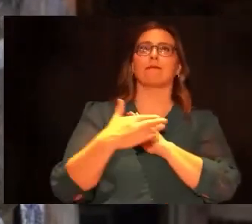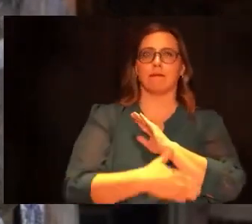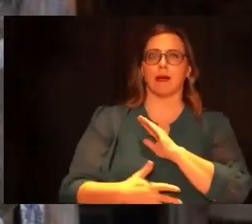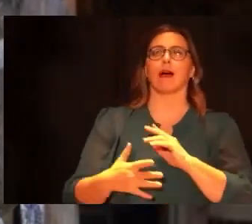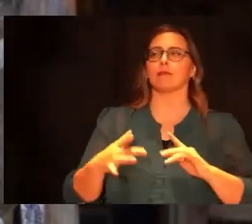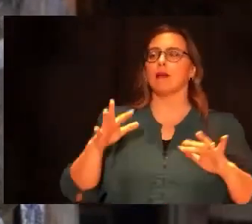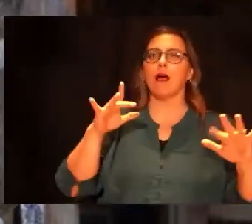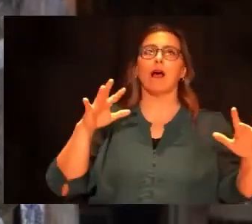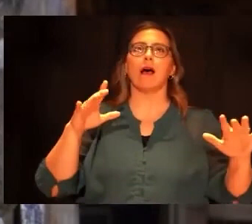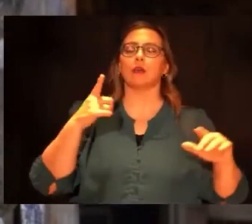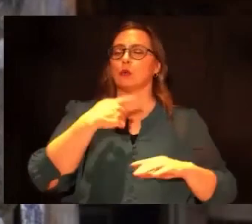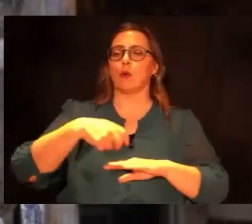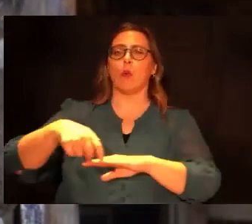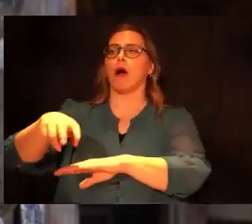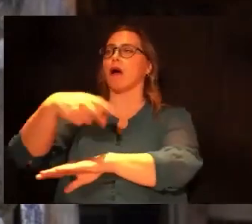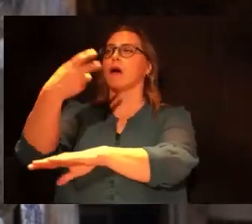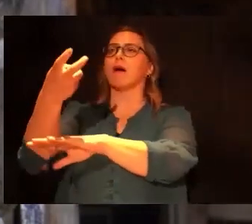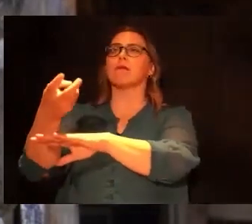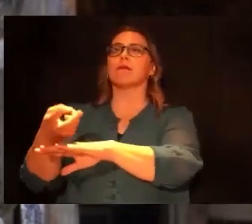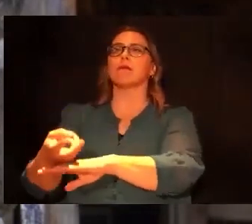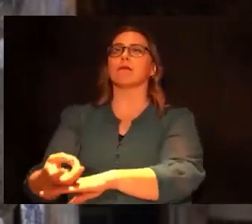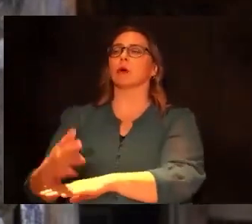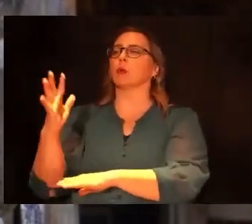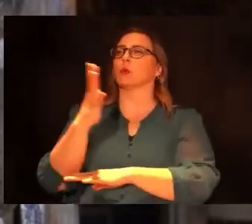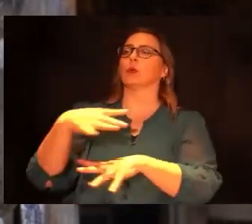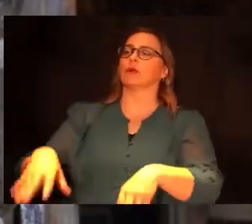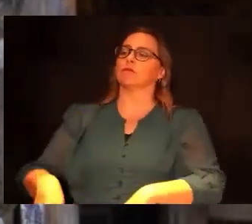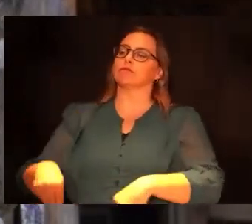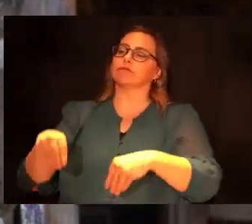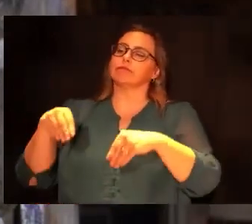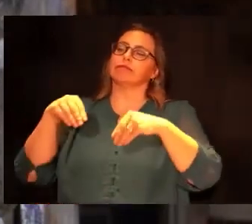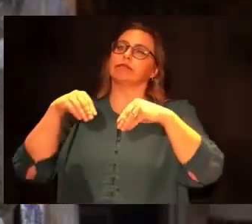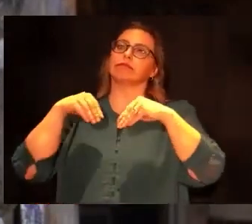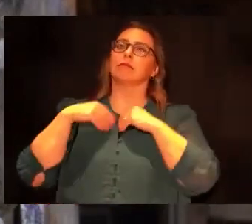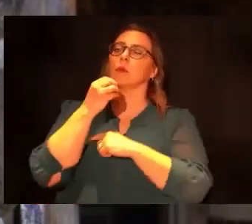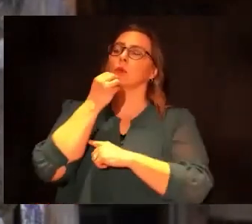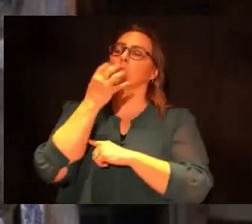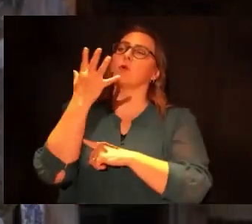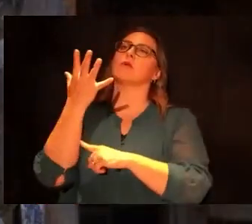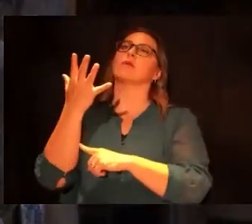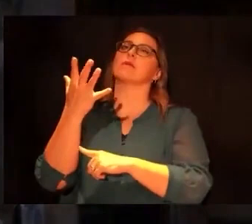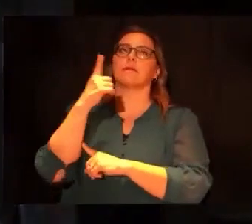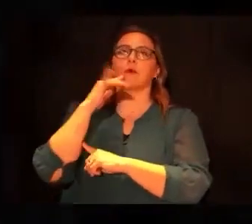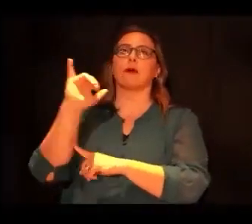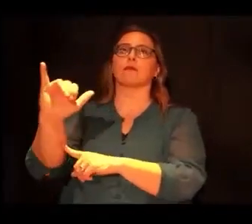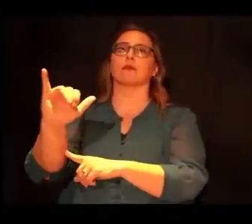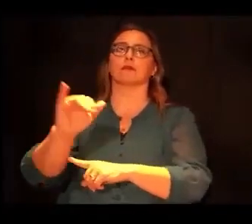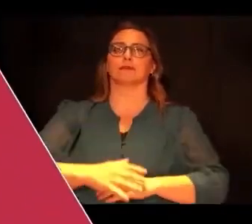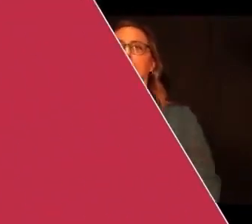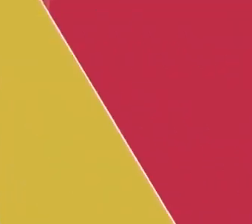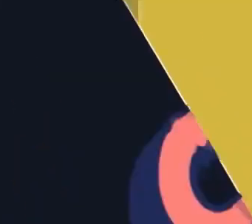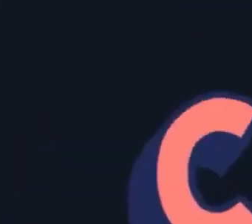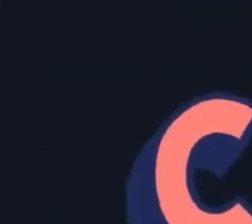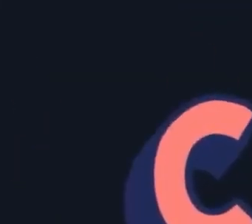and fall asleep in them, like a blanket warming you forever. Jude looks up from the book and smiles.